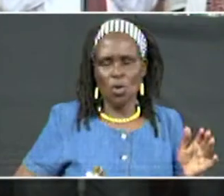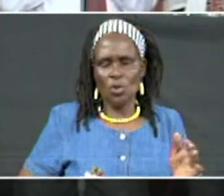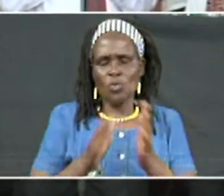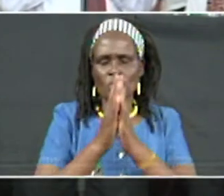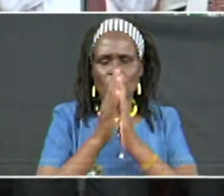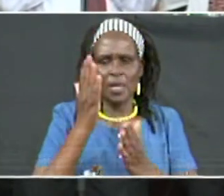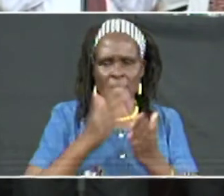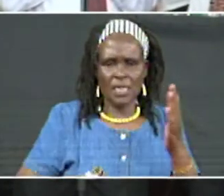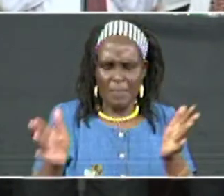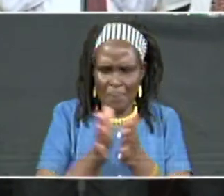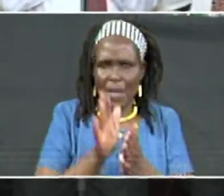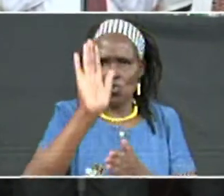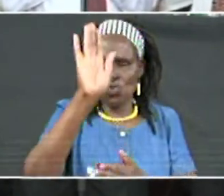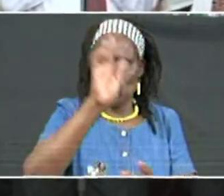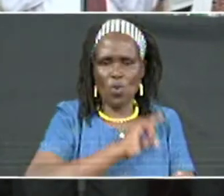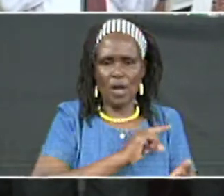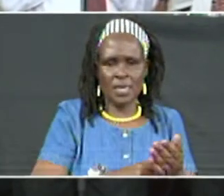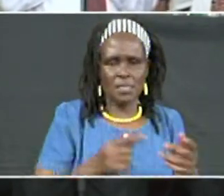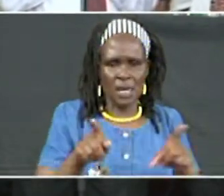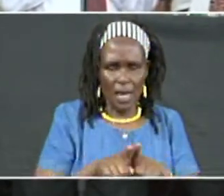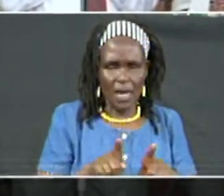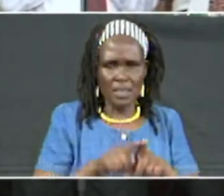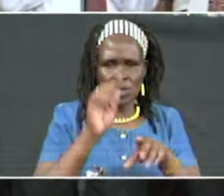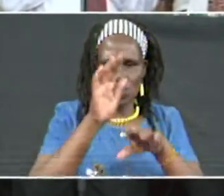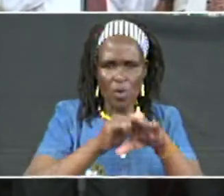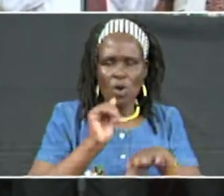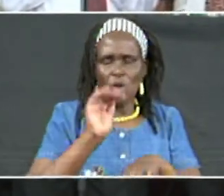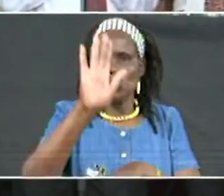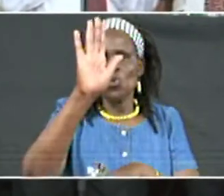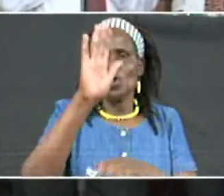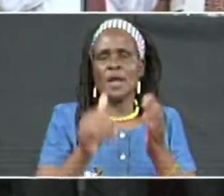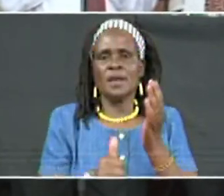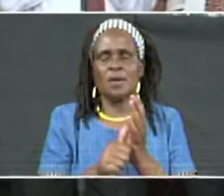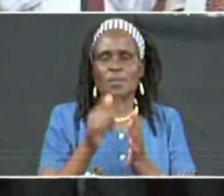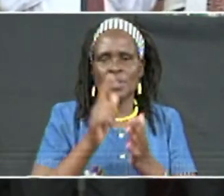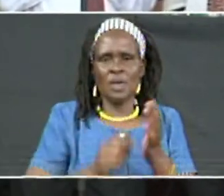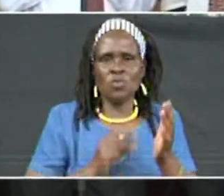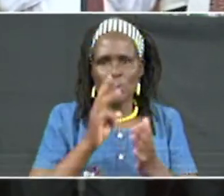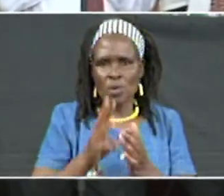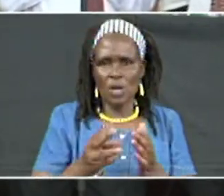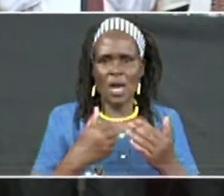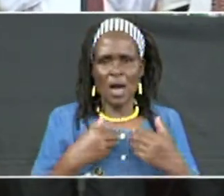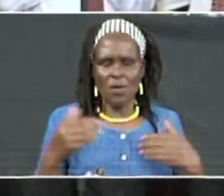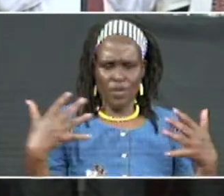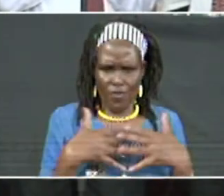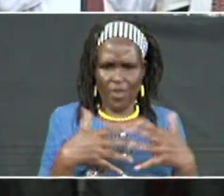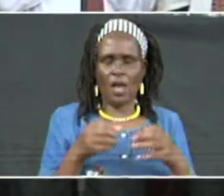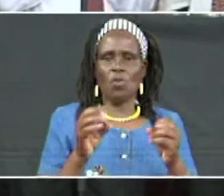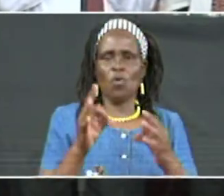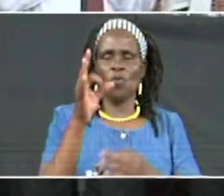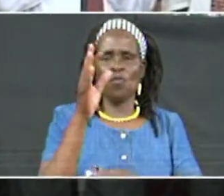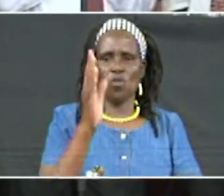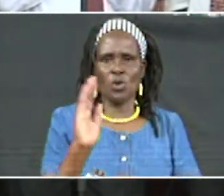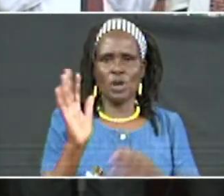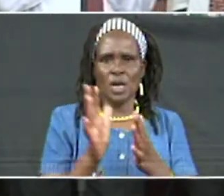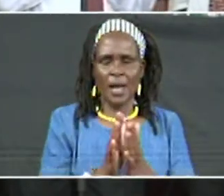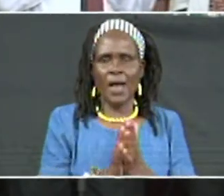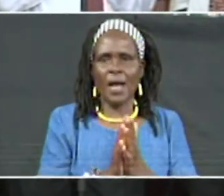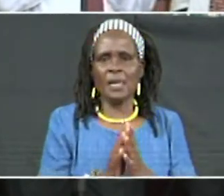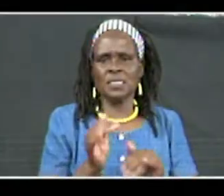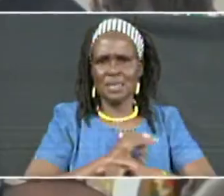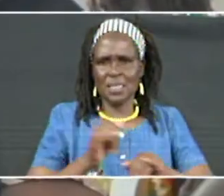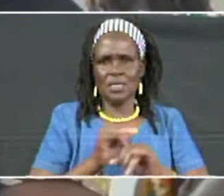your grace, as we call upon your name, that we'll have the fear of God and the sanctity of